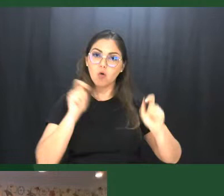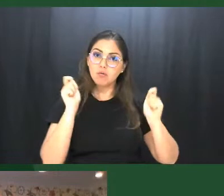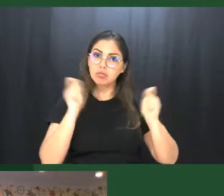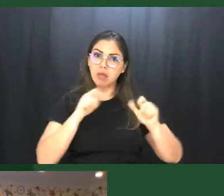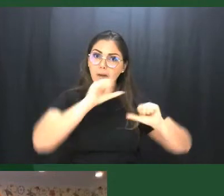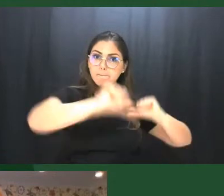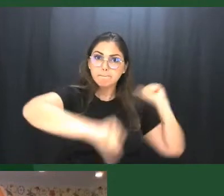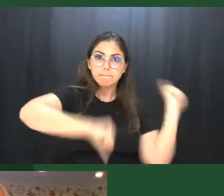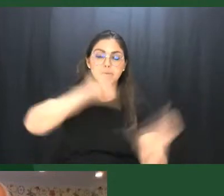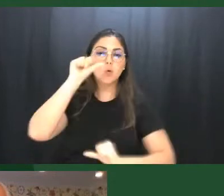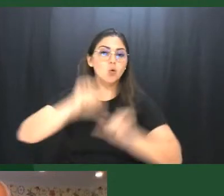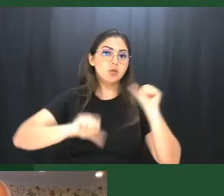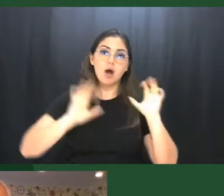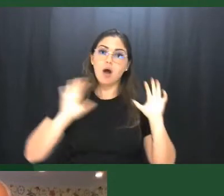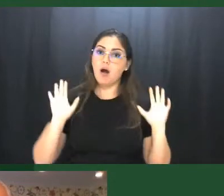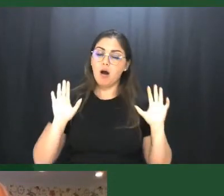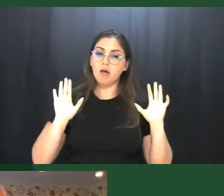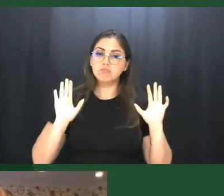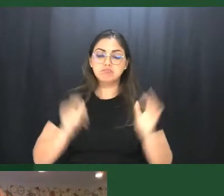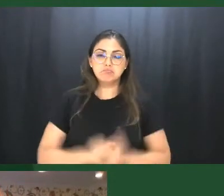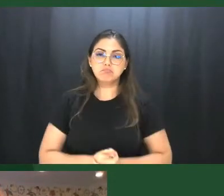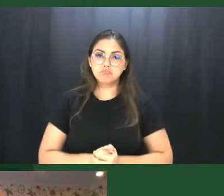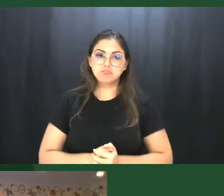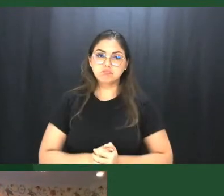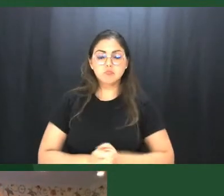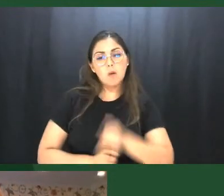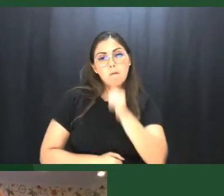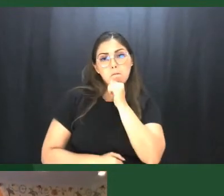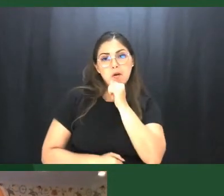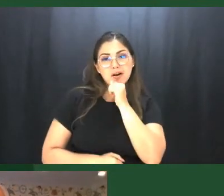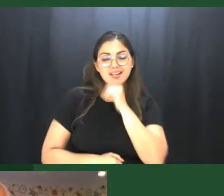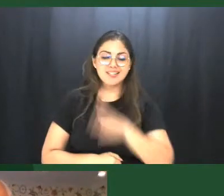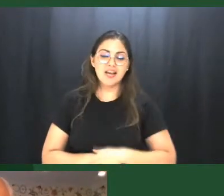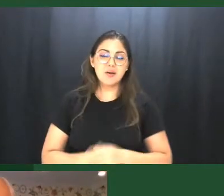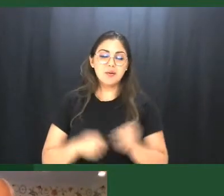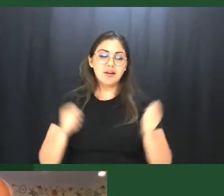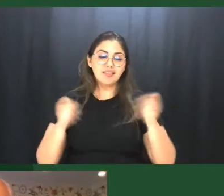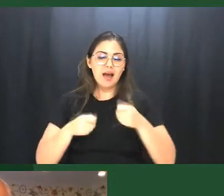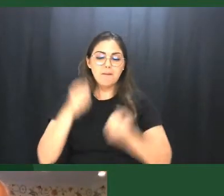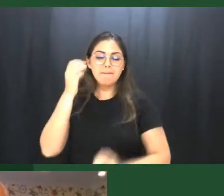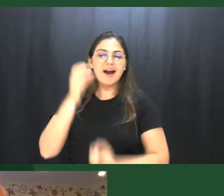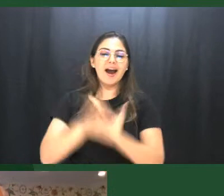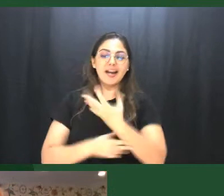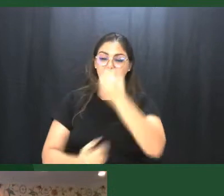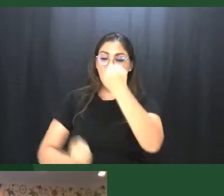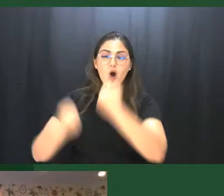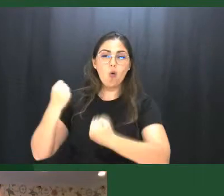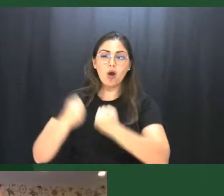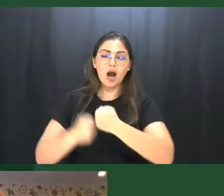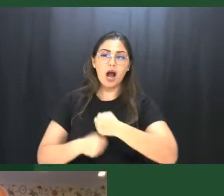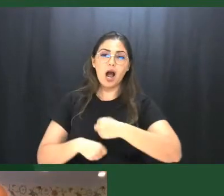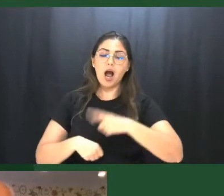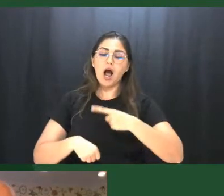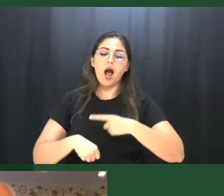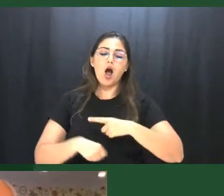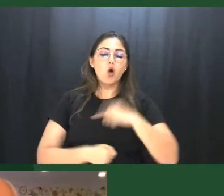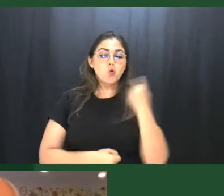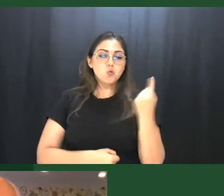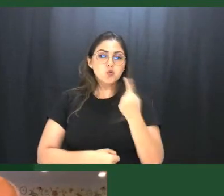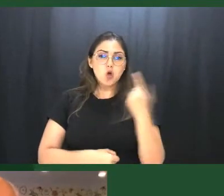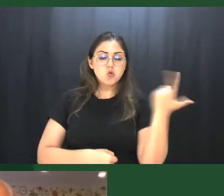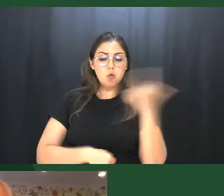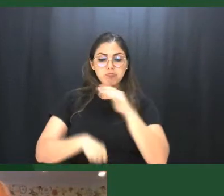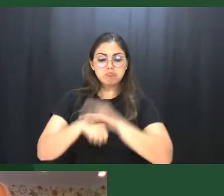That's something that's a lot easier to think about. We might have garages that only allow self-parking car. You drive up